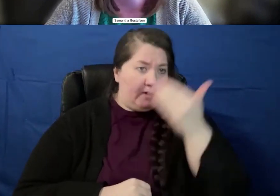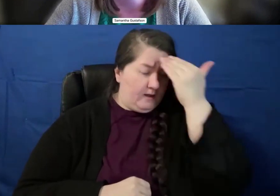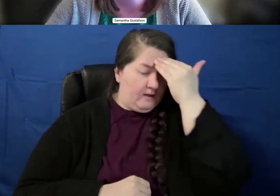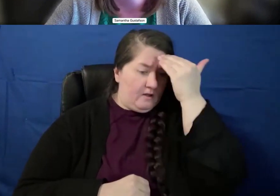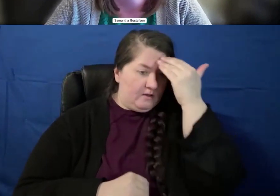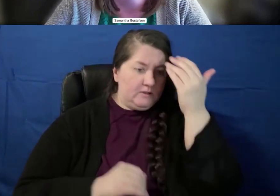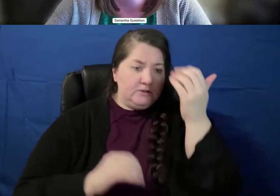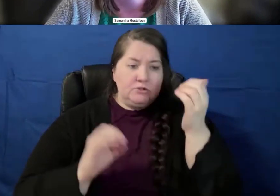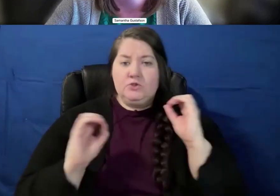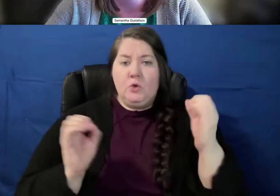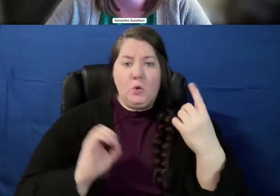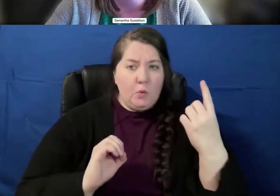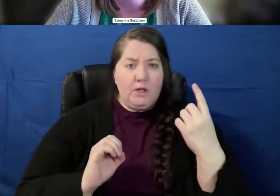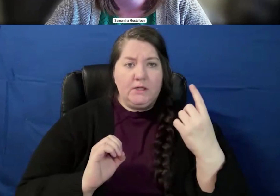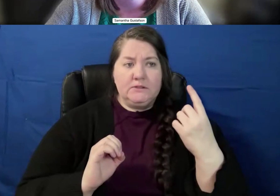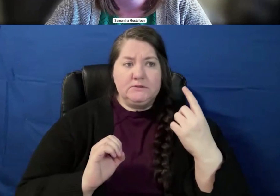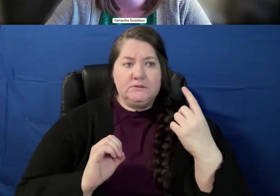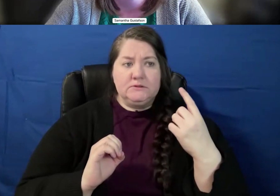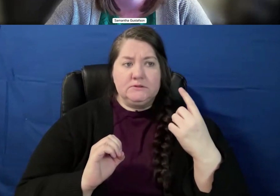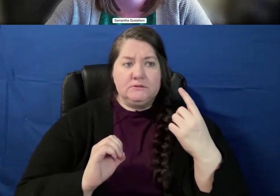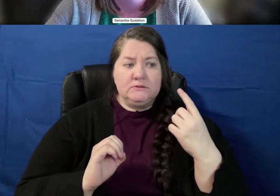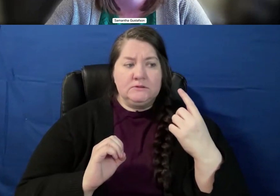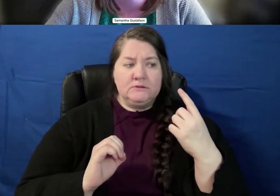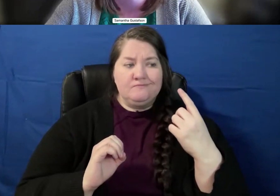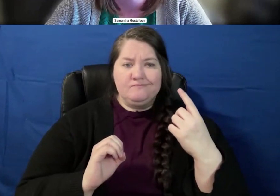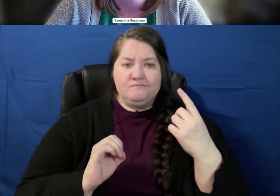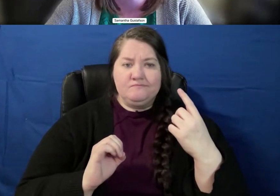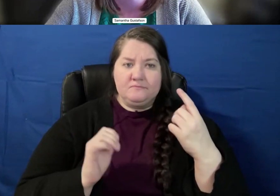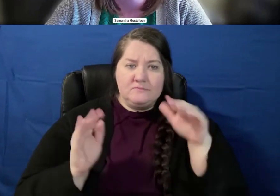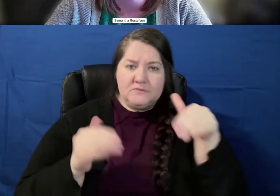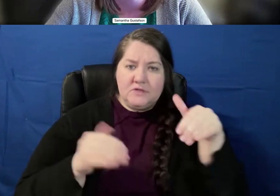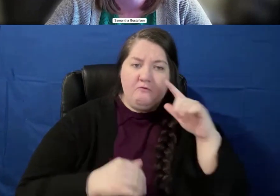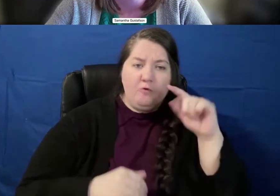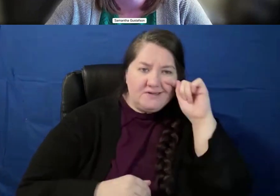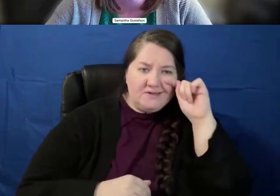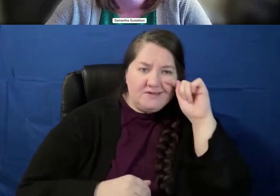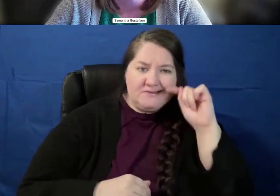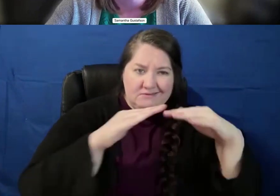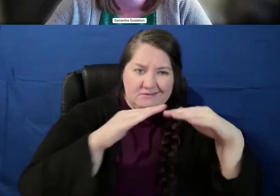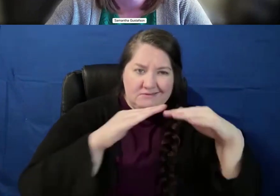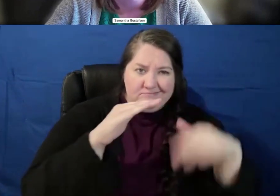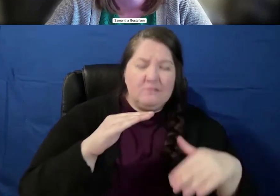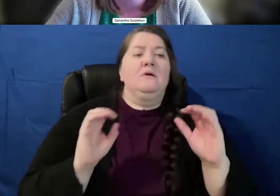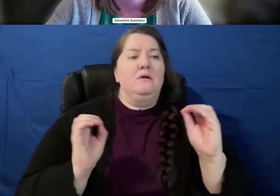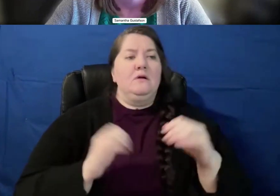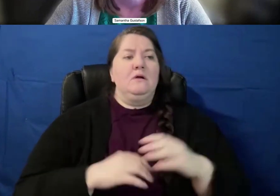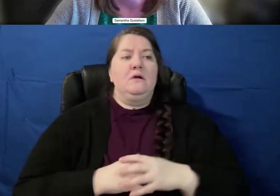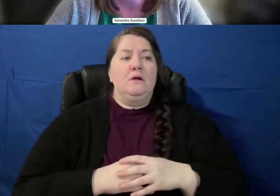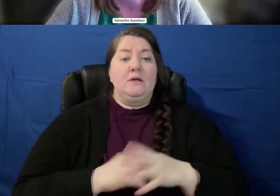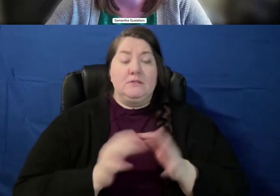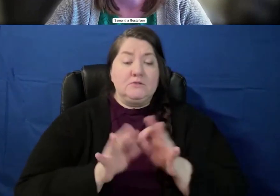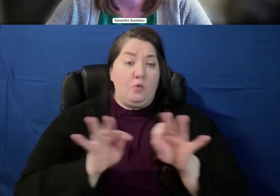that into the adolescent space yet, but I think it's really important that we do that.